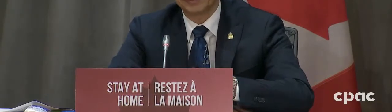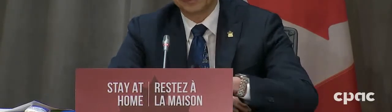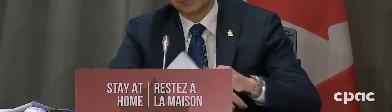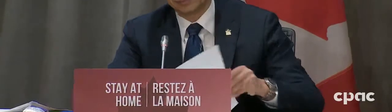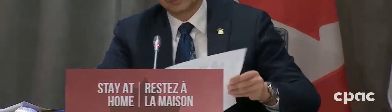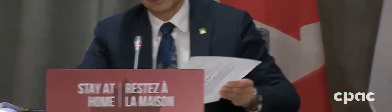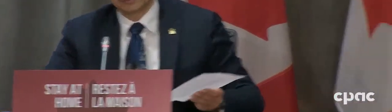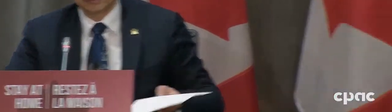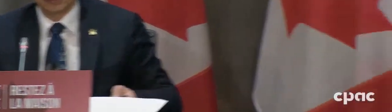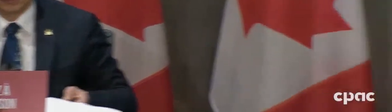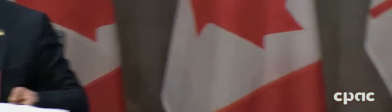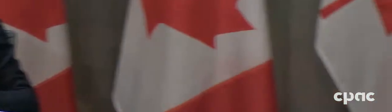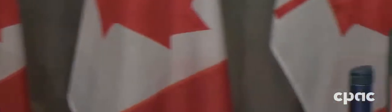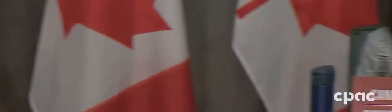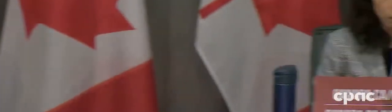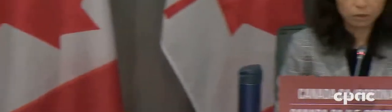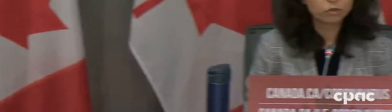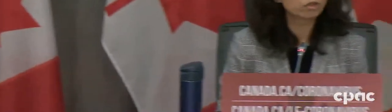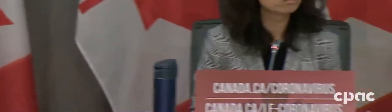virale.